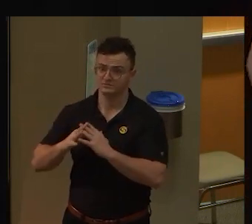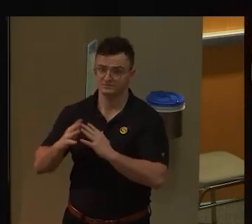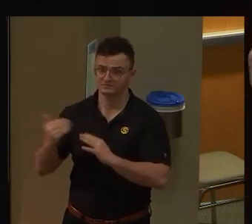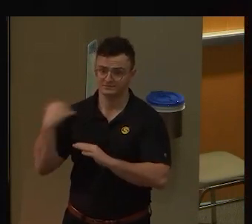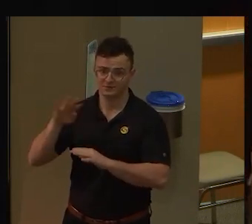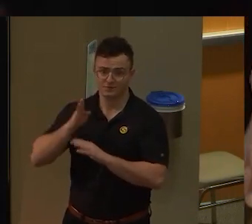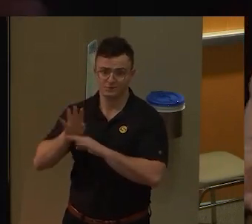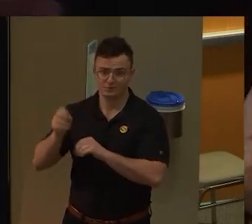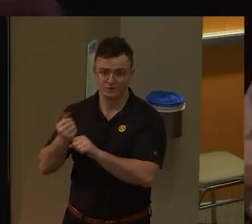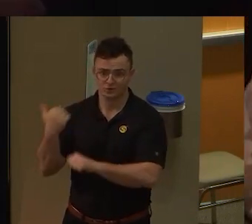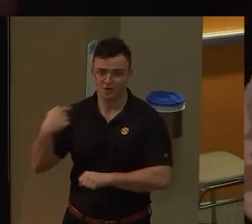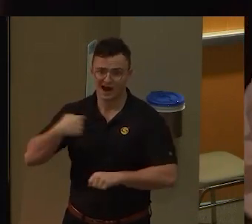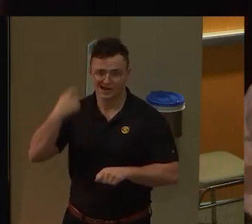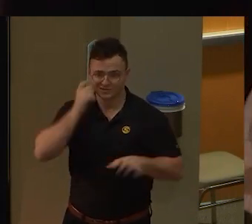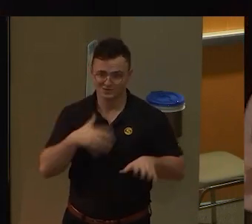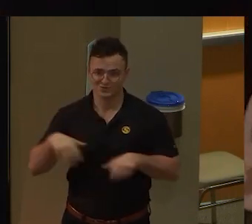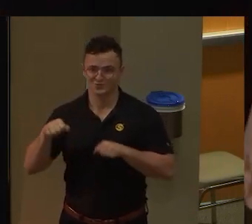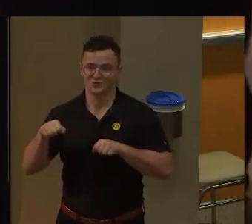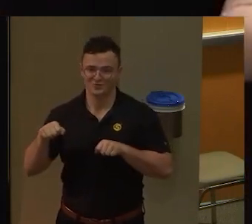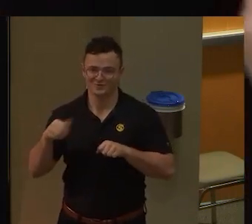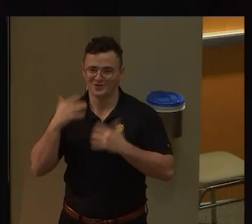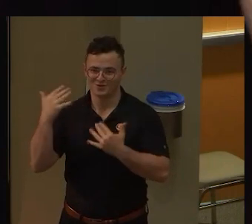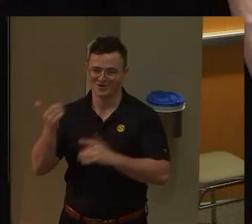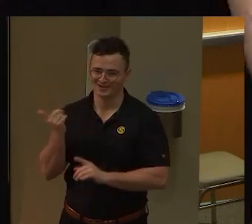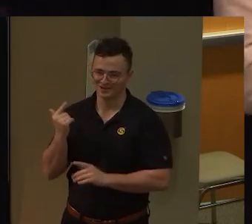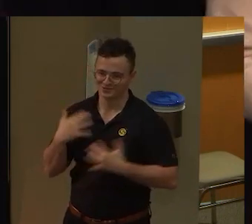40 years. I just took over the choir last